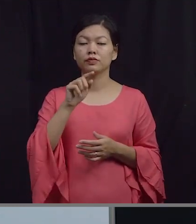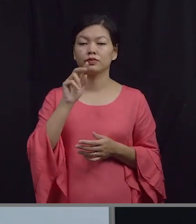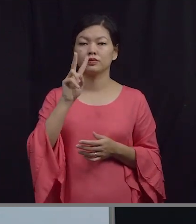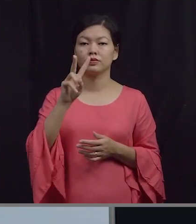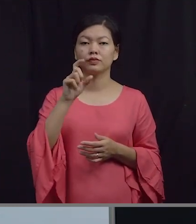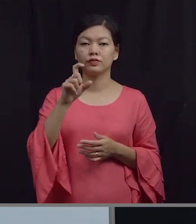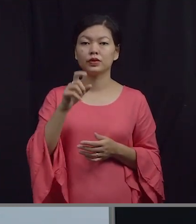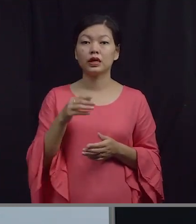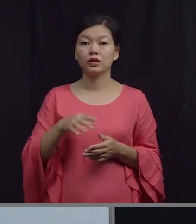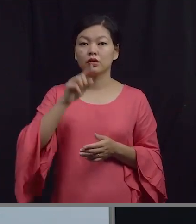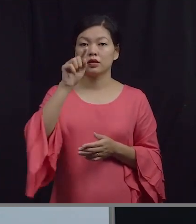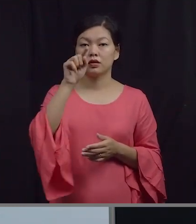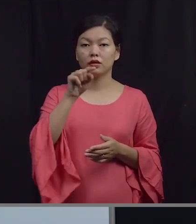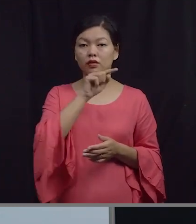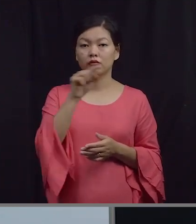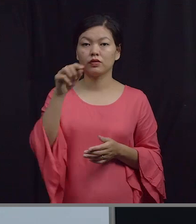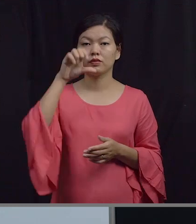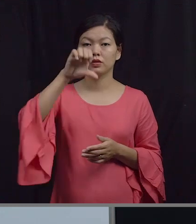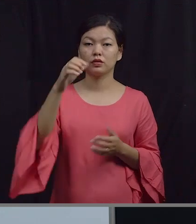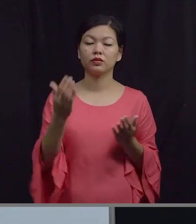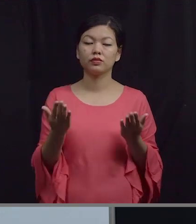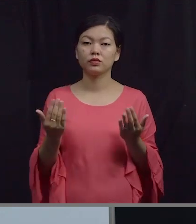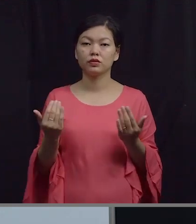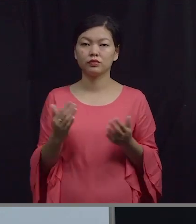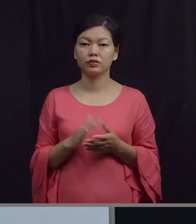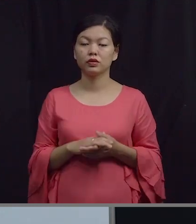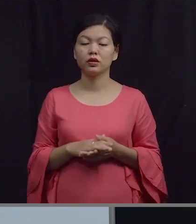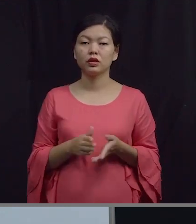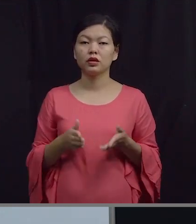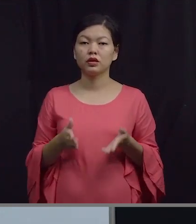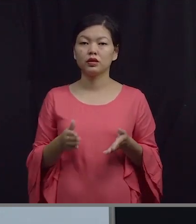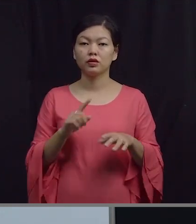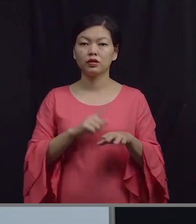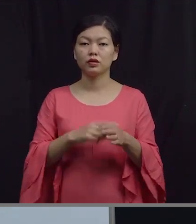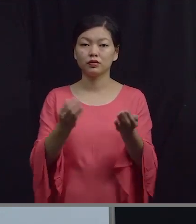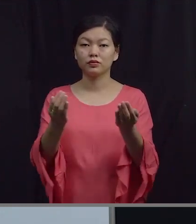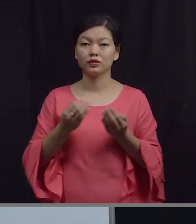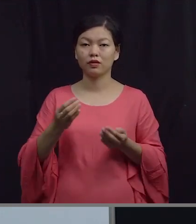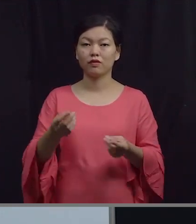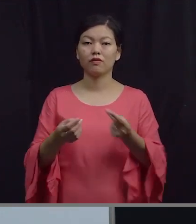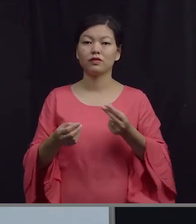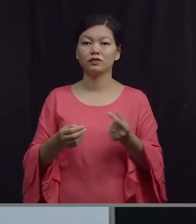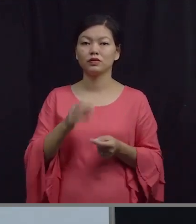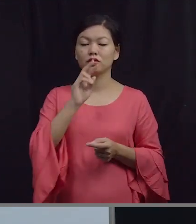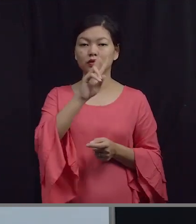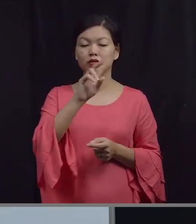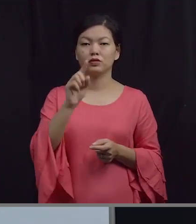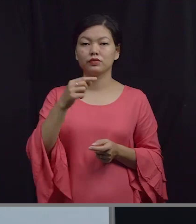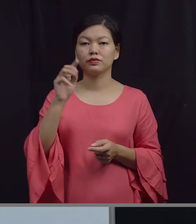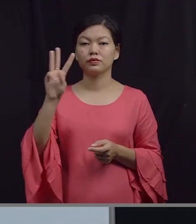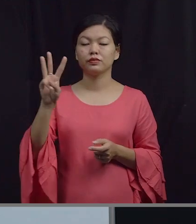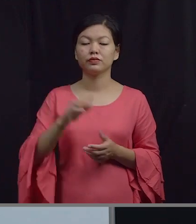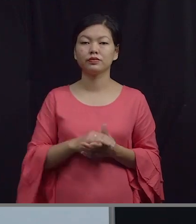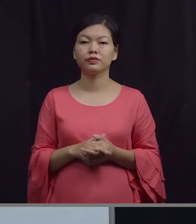divisible by 9. Okay, I'm just dividing. Okay, because I'm saving my time. Okay, 2 and 3. Okay, so 9 multiplied by